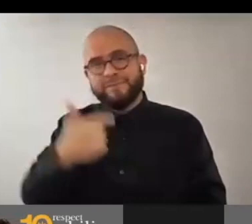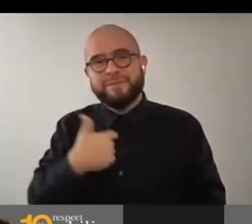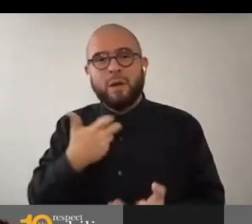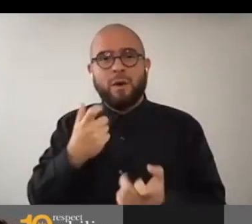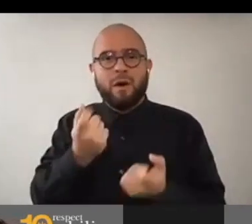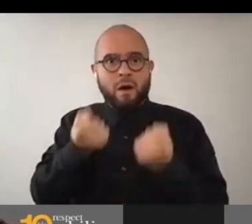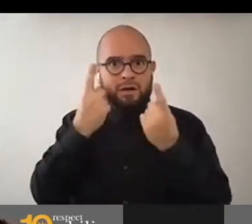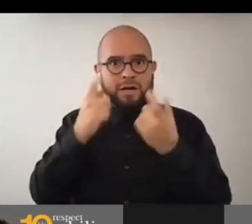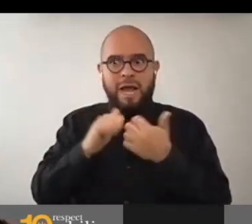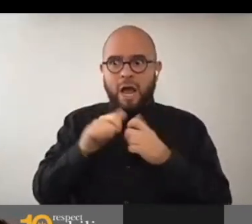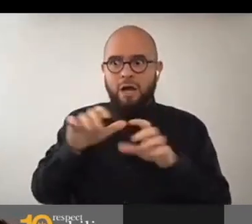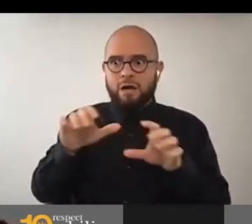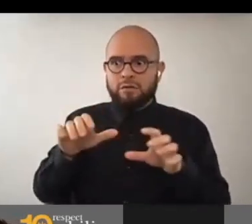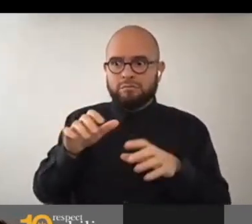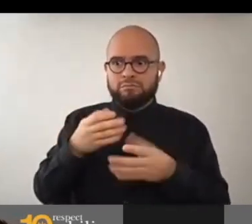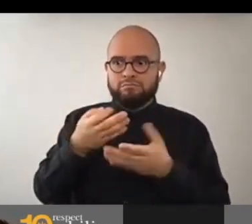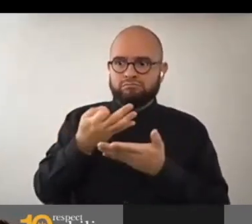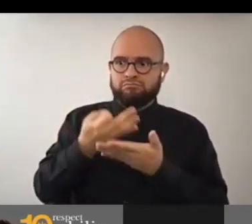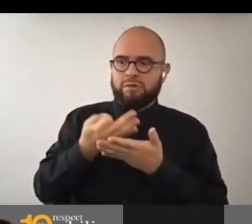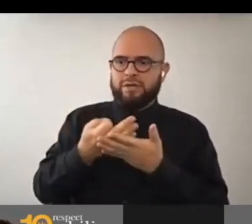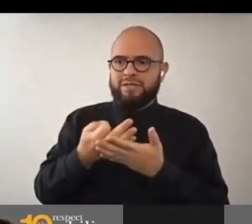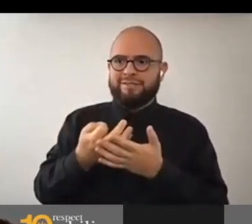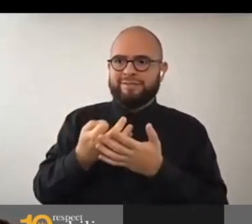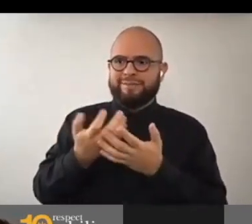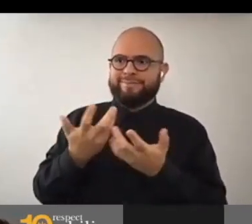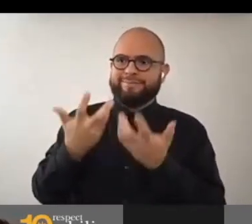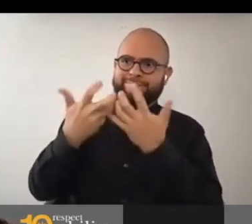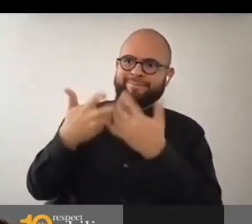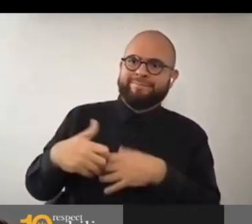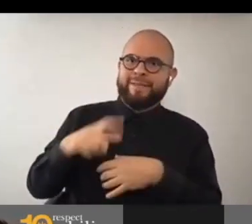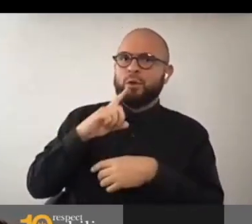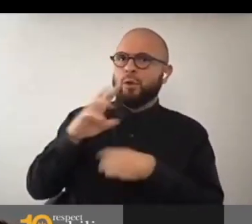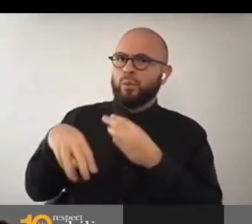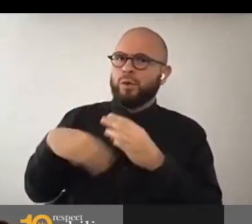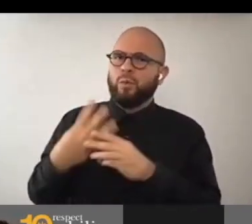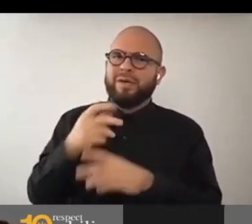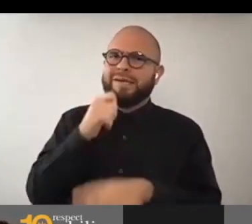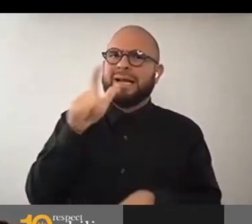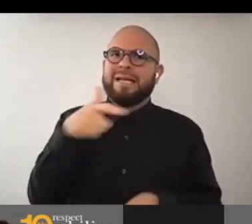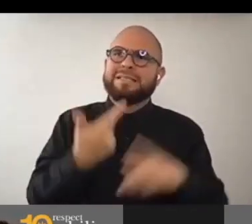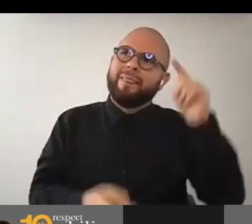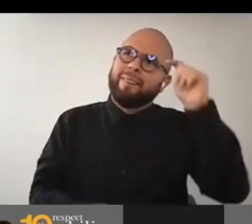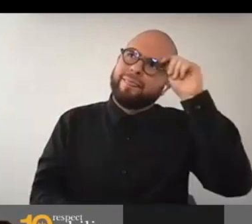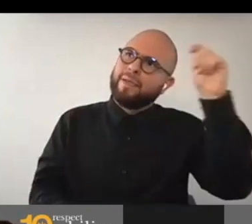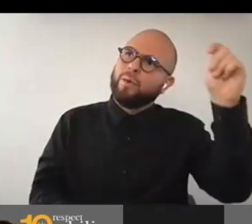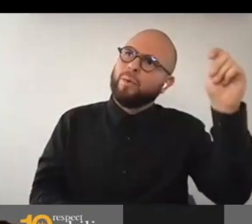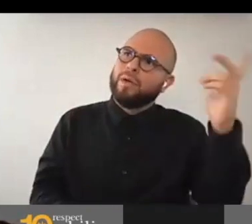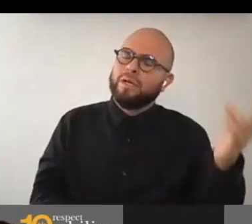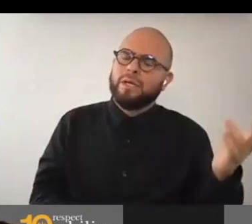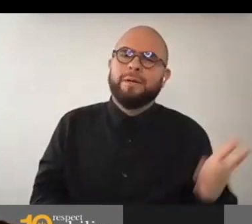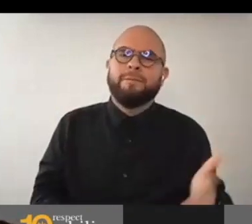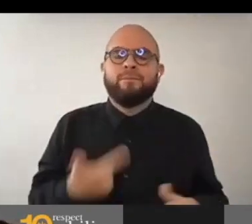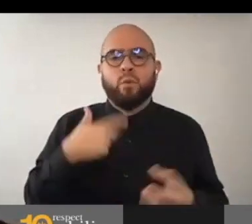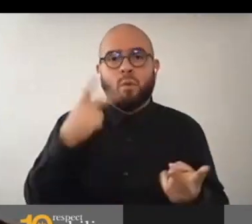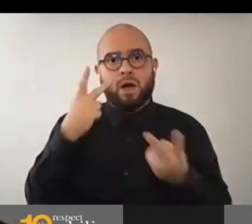So I sought out like YouTube videos that had people in the professional realm